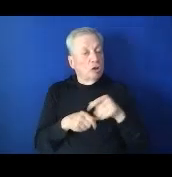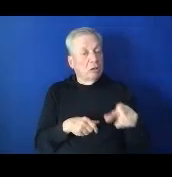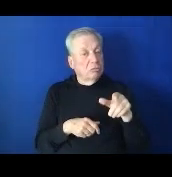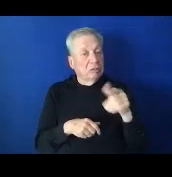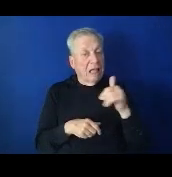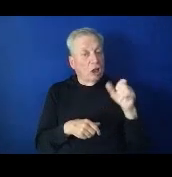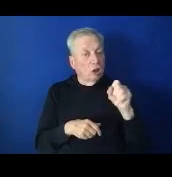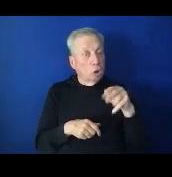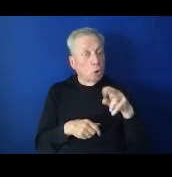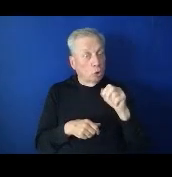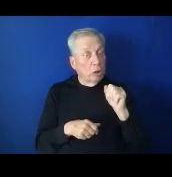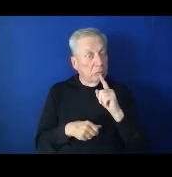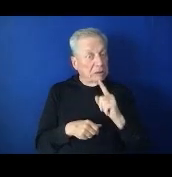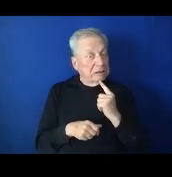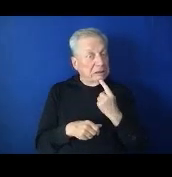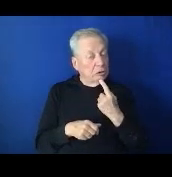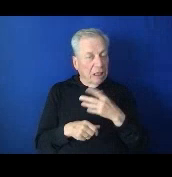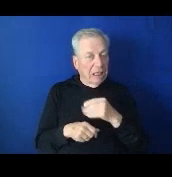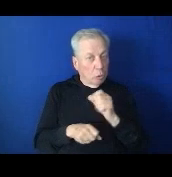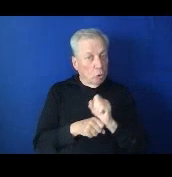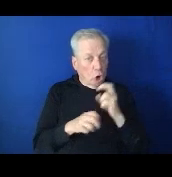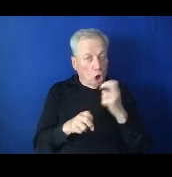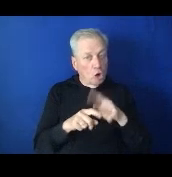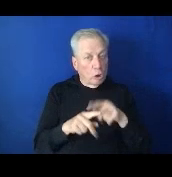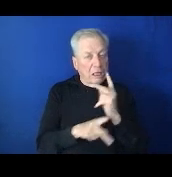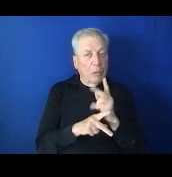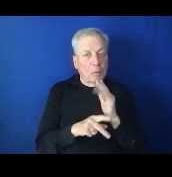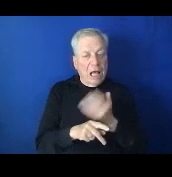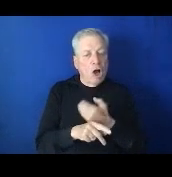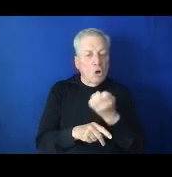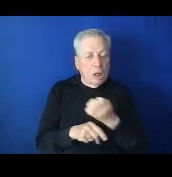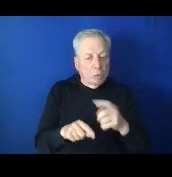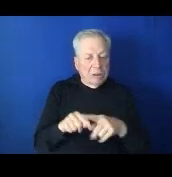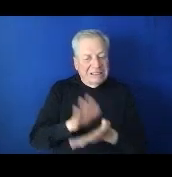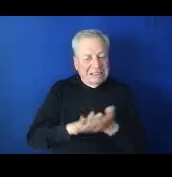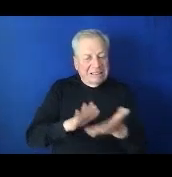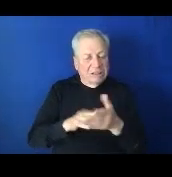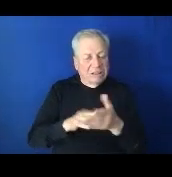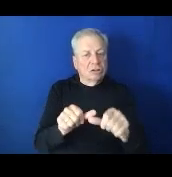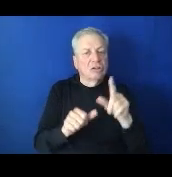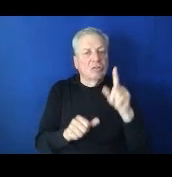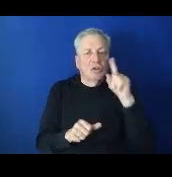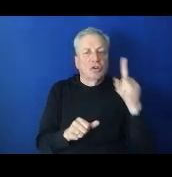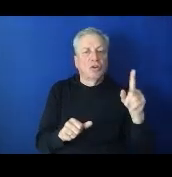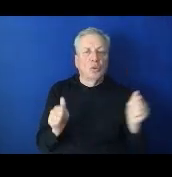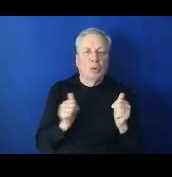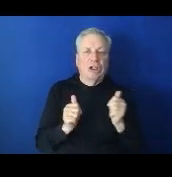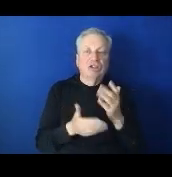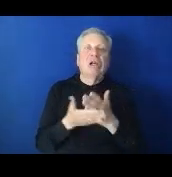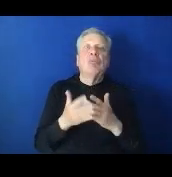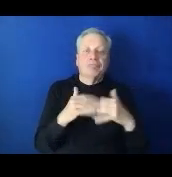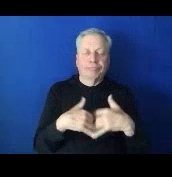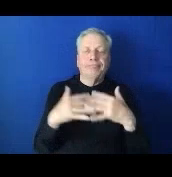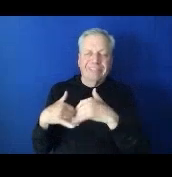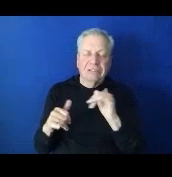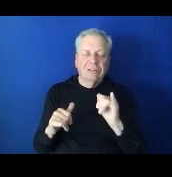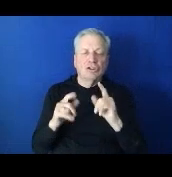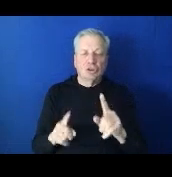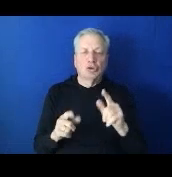we really work hard to try to keep our instruments up during the winter, but inevitably sometimes some of them go down during the winter.